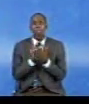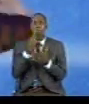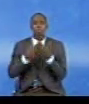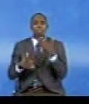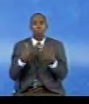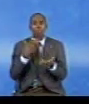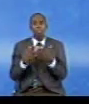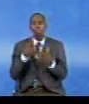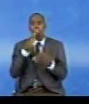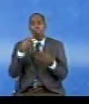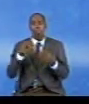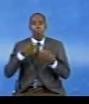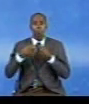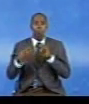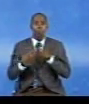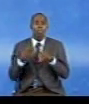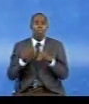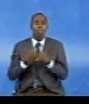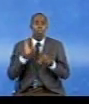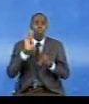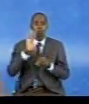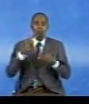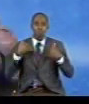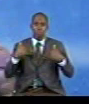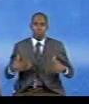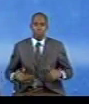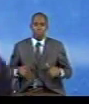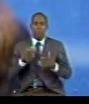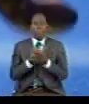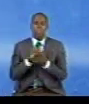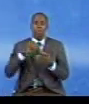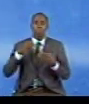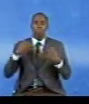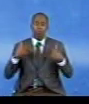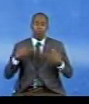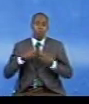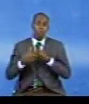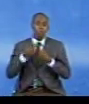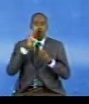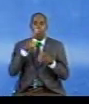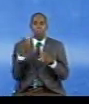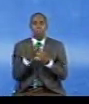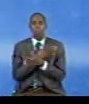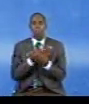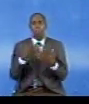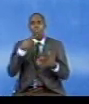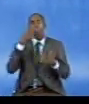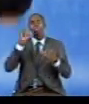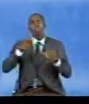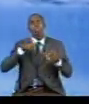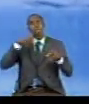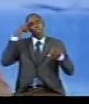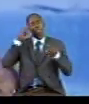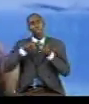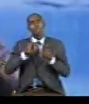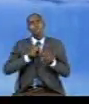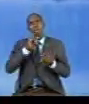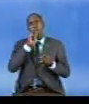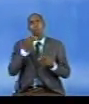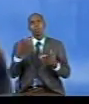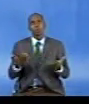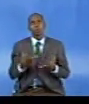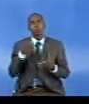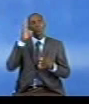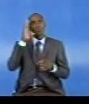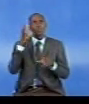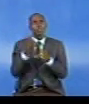our body, that problem will be taken away today. I said, yes, God, I am here. You will take the problem away because